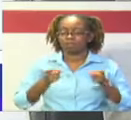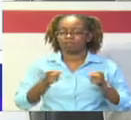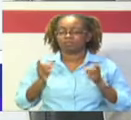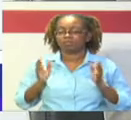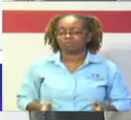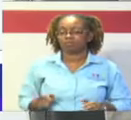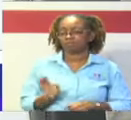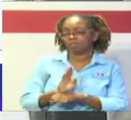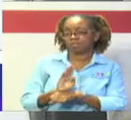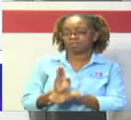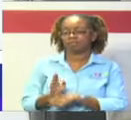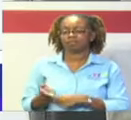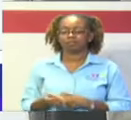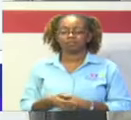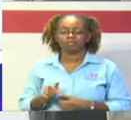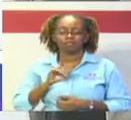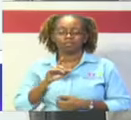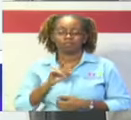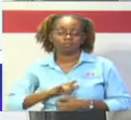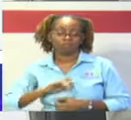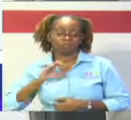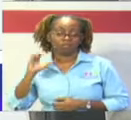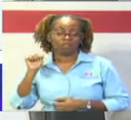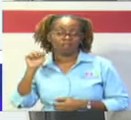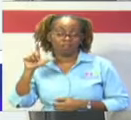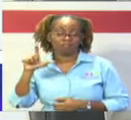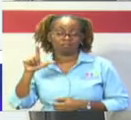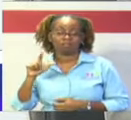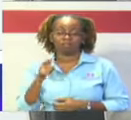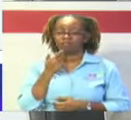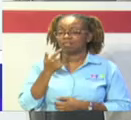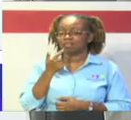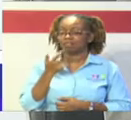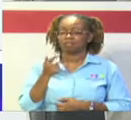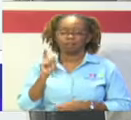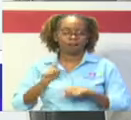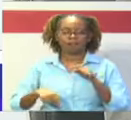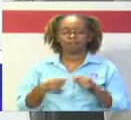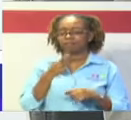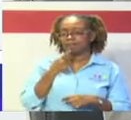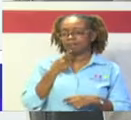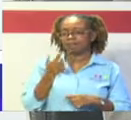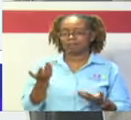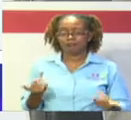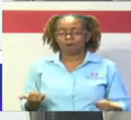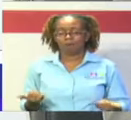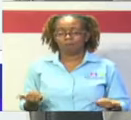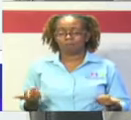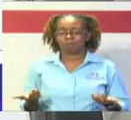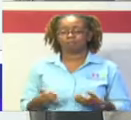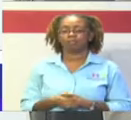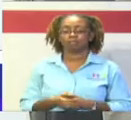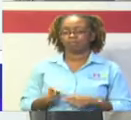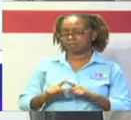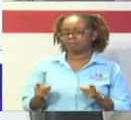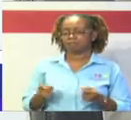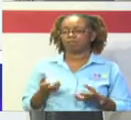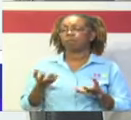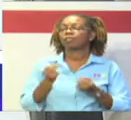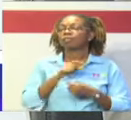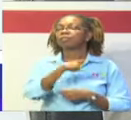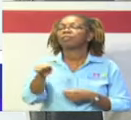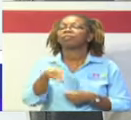Group directly. So we can't respond to it directly. Nonetheless, what we would like to remind everyone of is the fact that